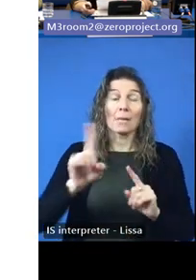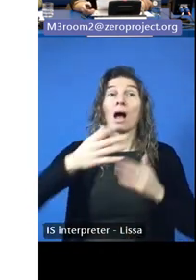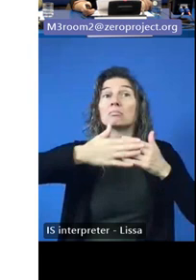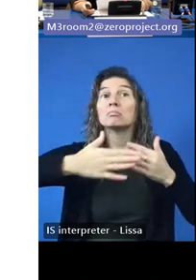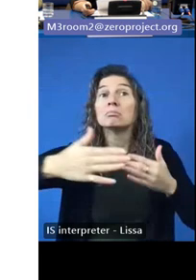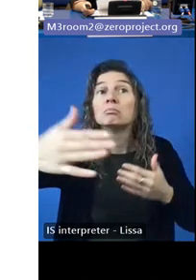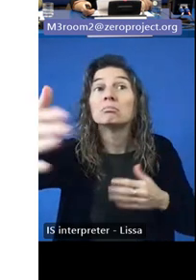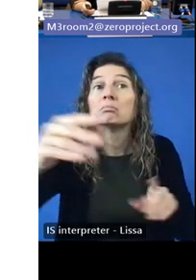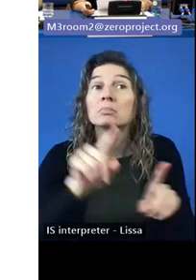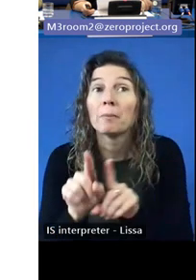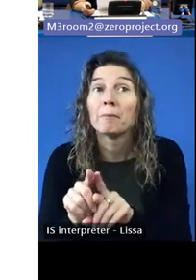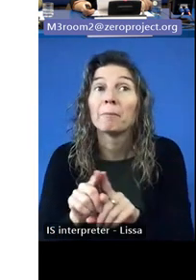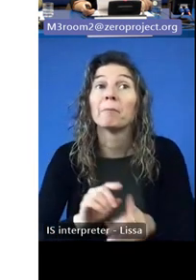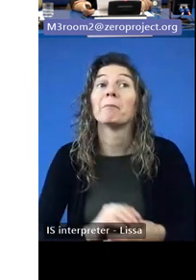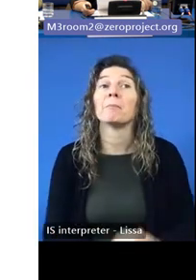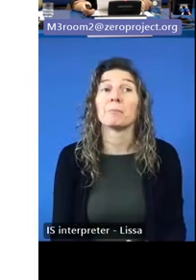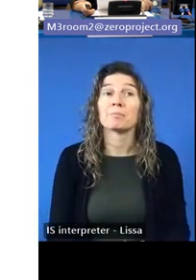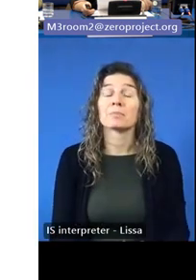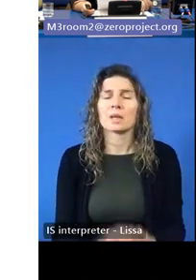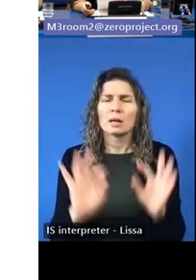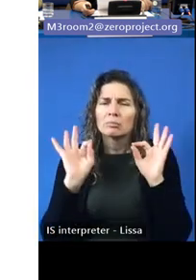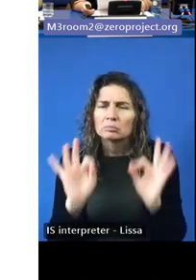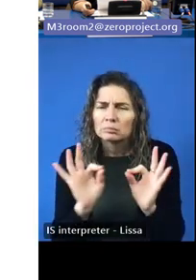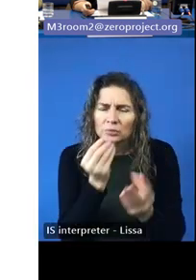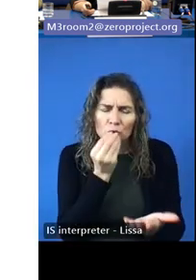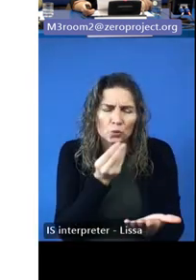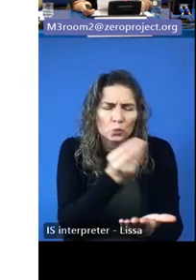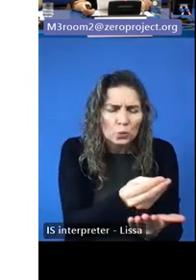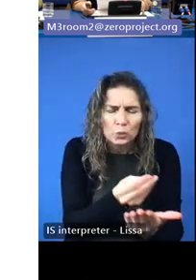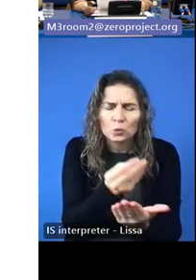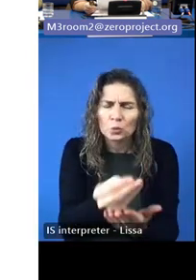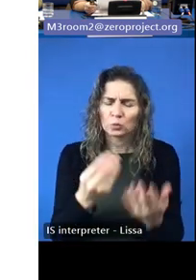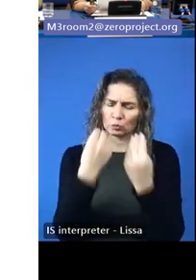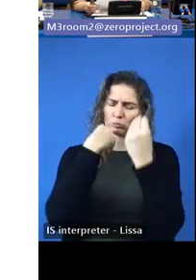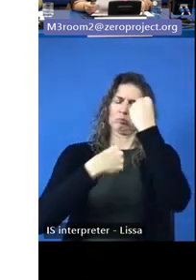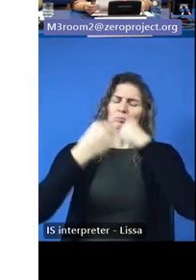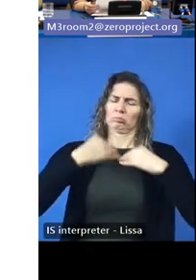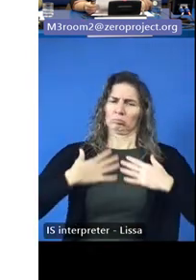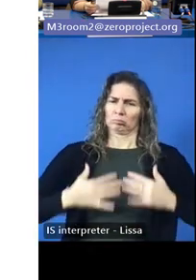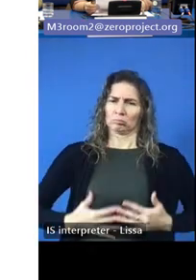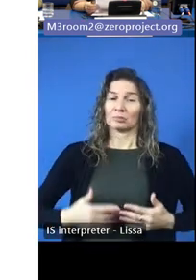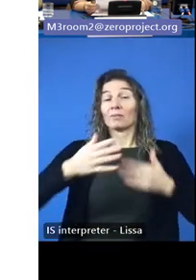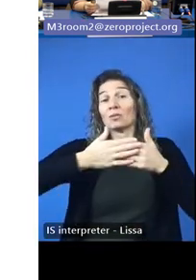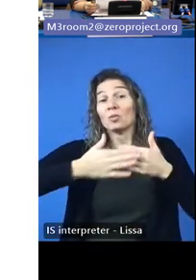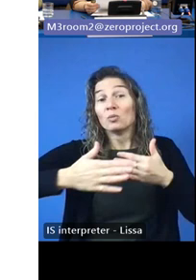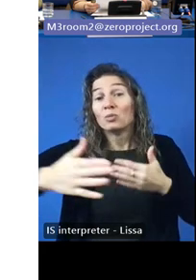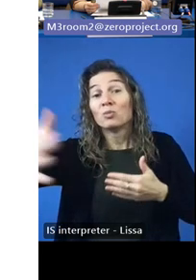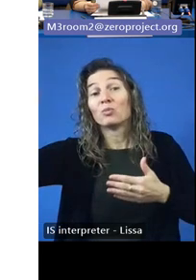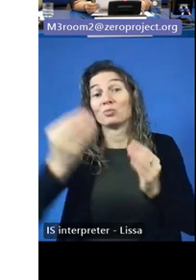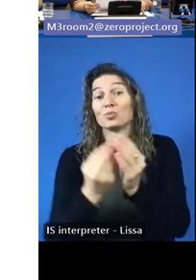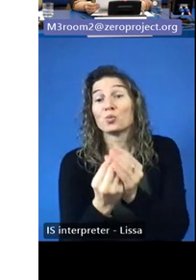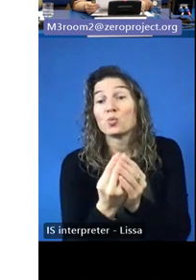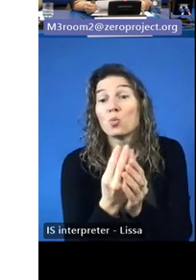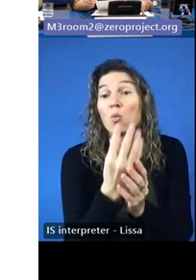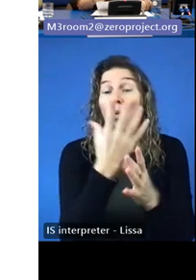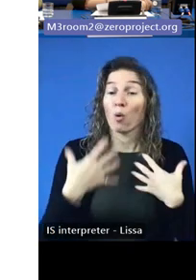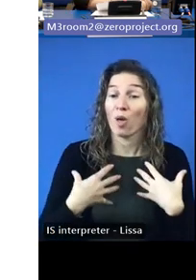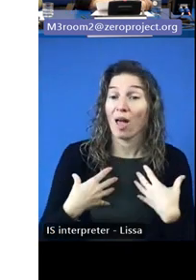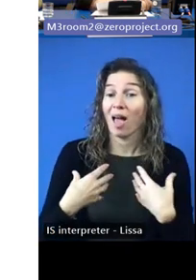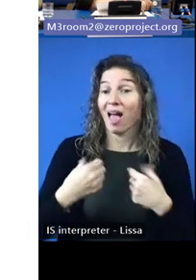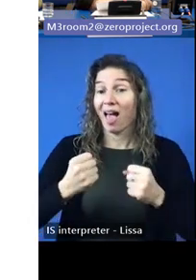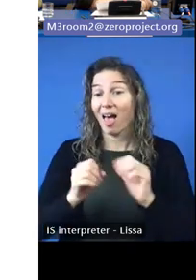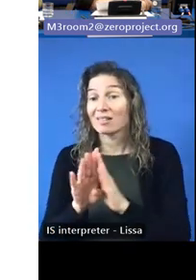feeding environments provide essential building blocks for long-term health, growth, and development. They also contribute to family